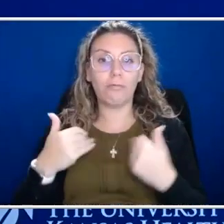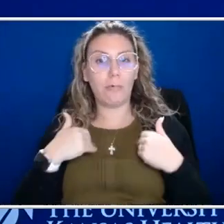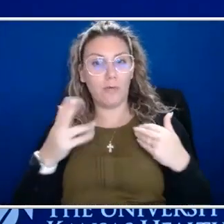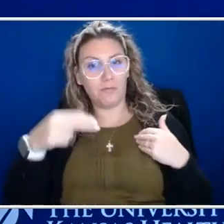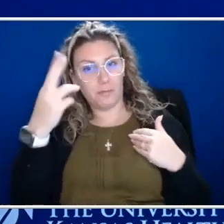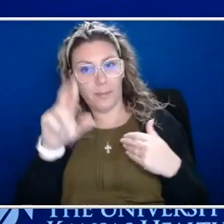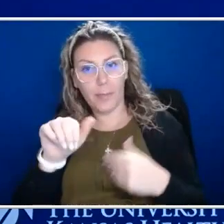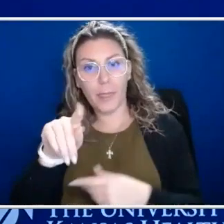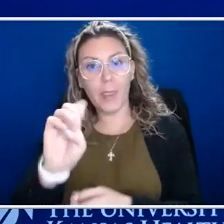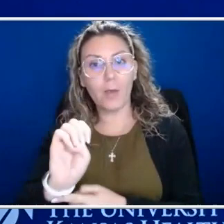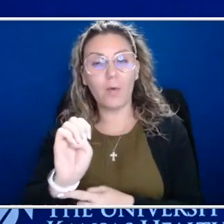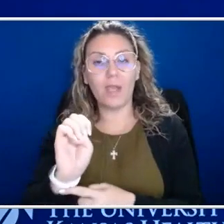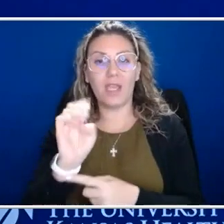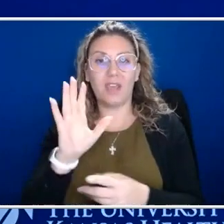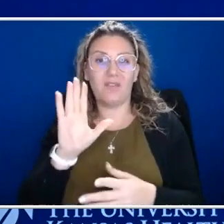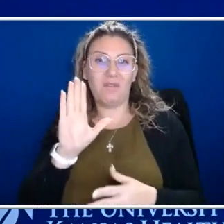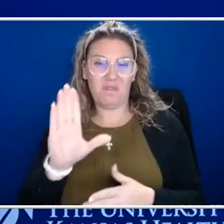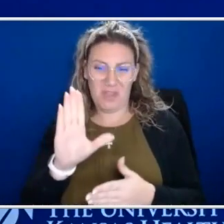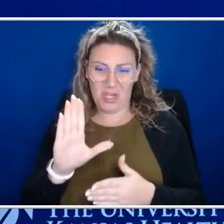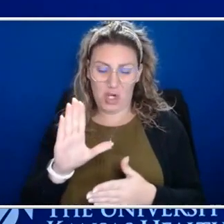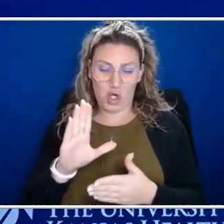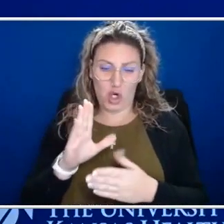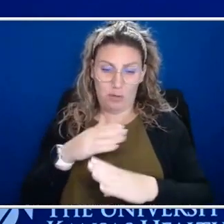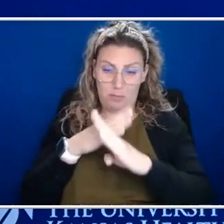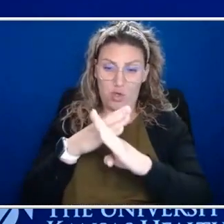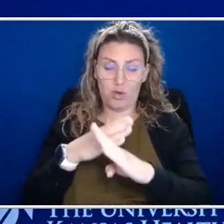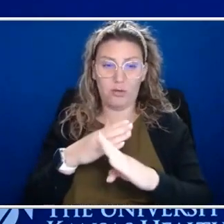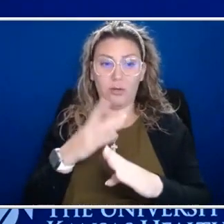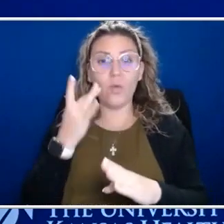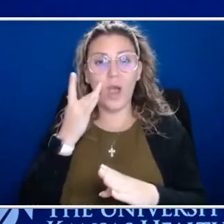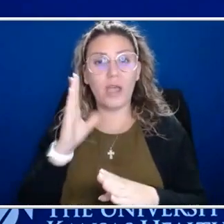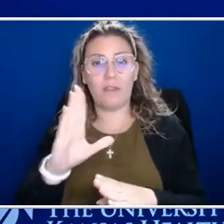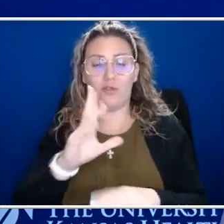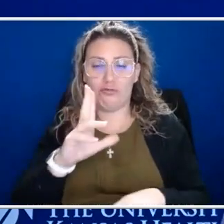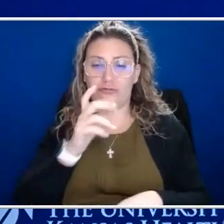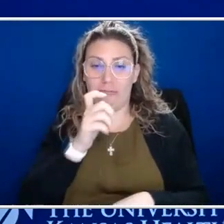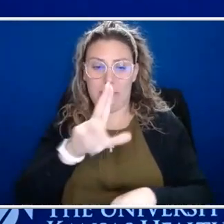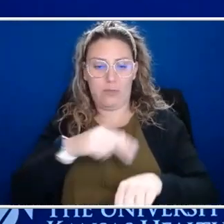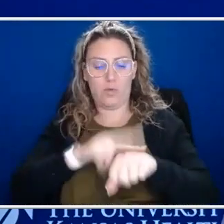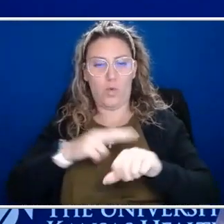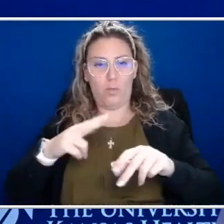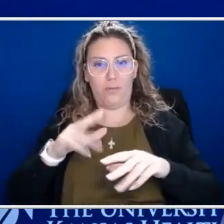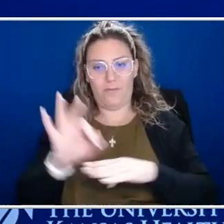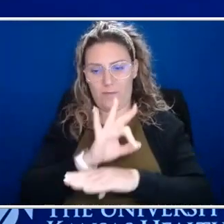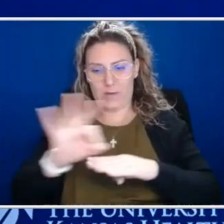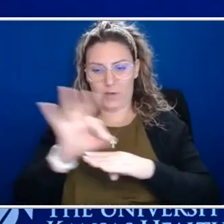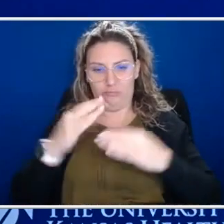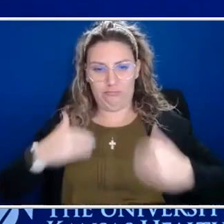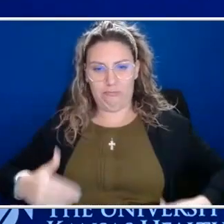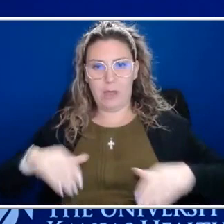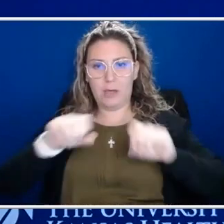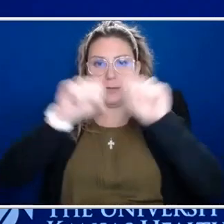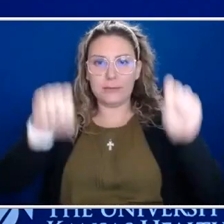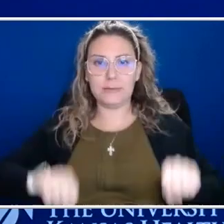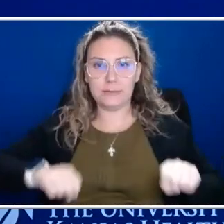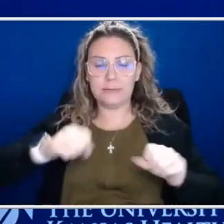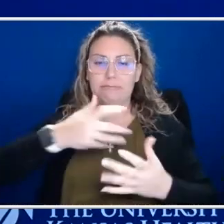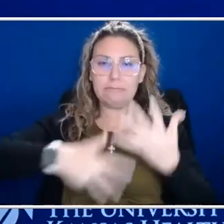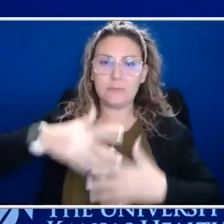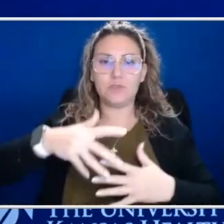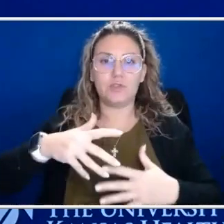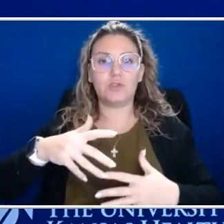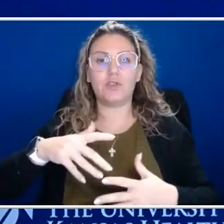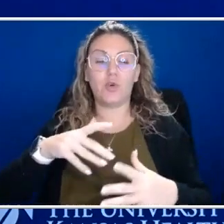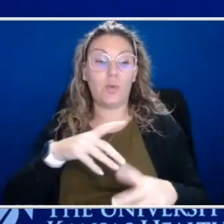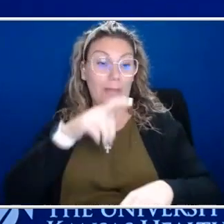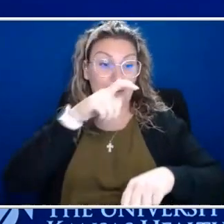waning immunity because they already do not have a normal functioning immune system. So you have, number one, the time from those